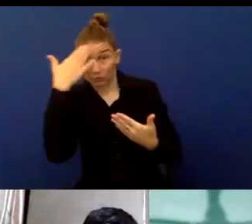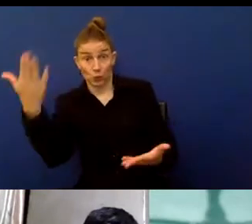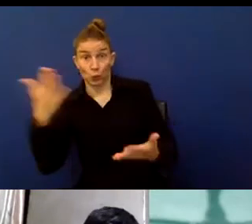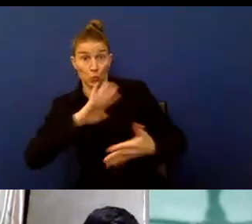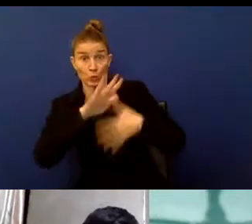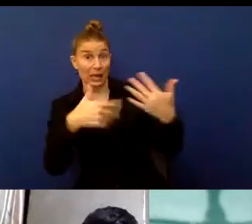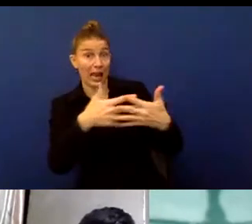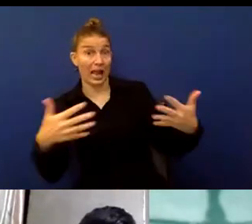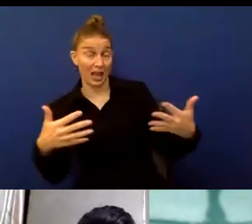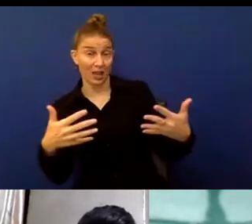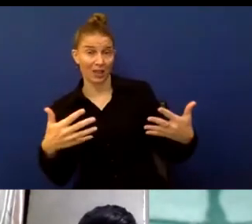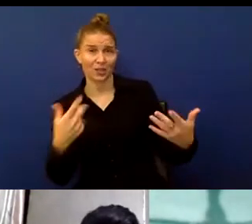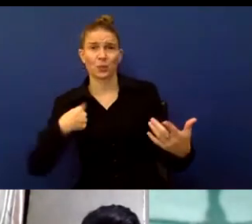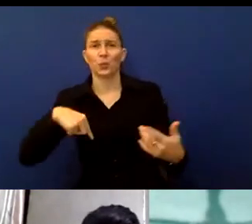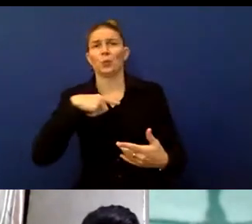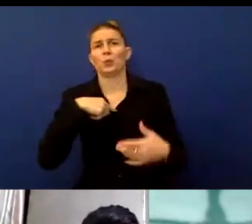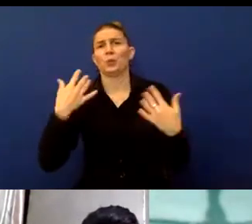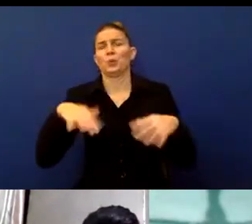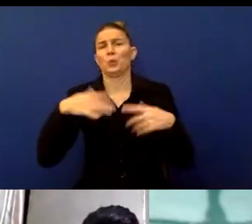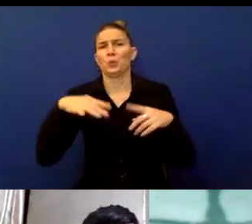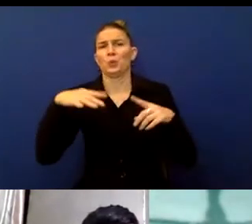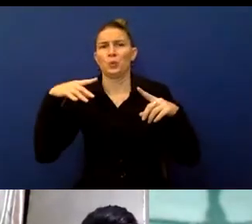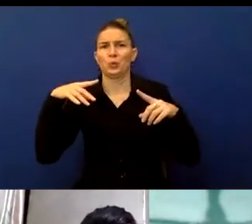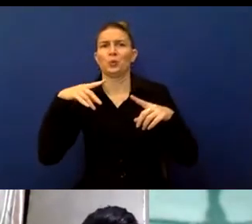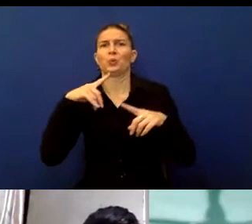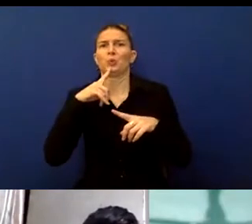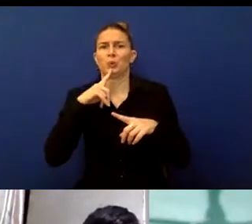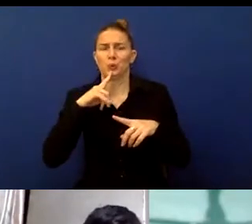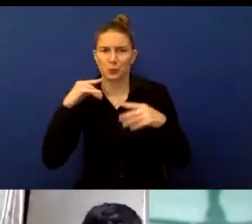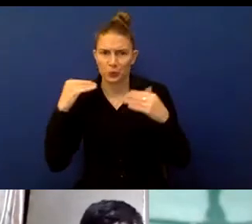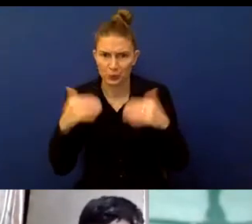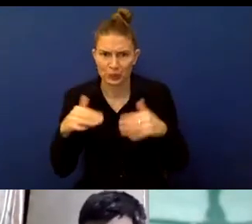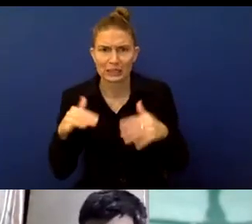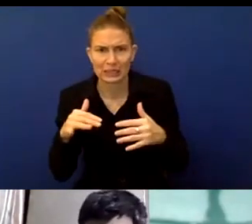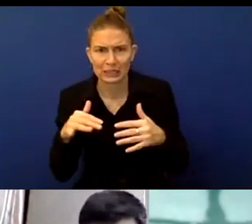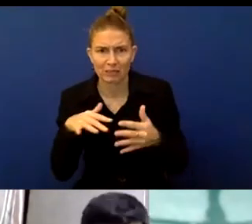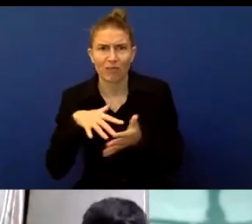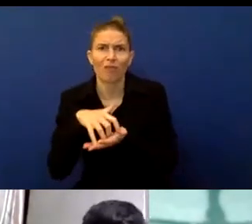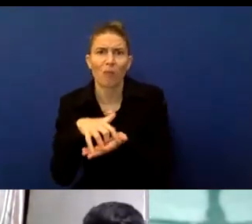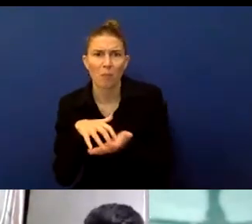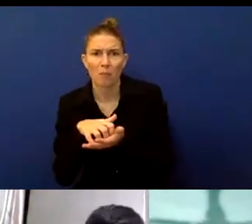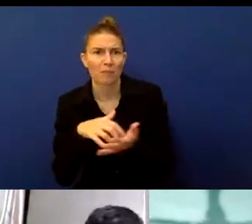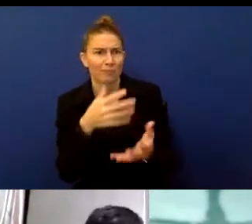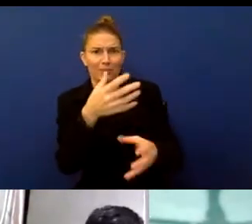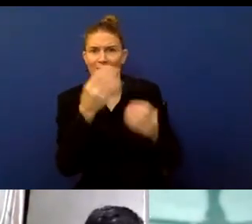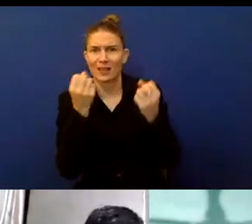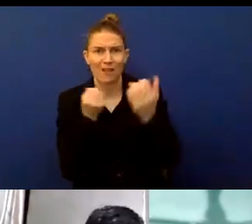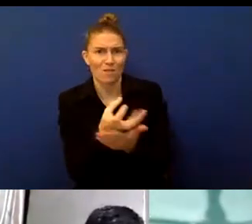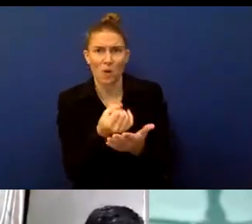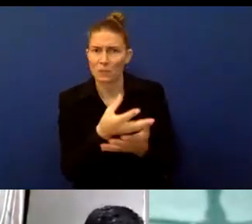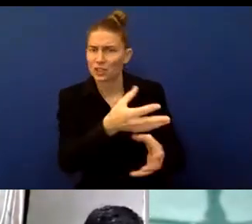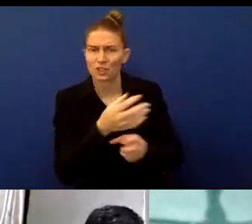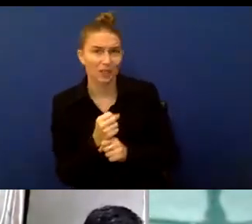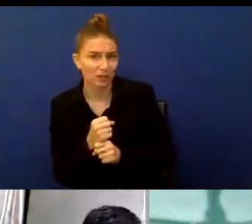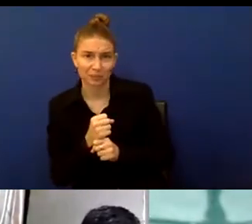has put us in a very critical state to the fact that it has increased our vulnerability to contract the virus because we